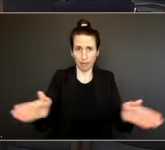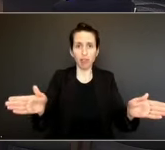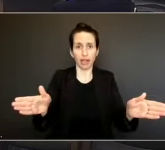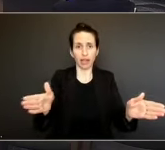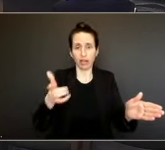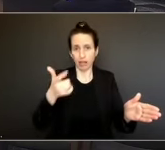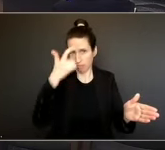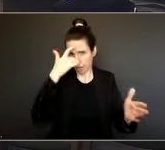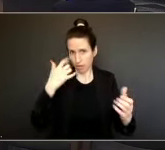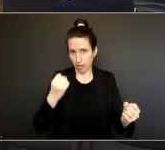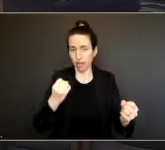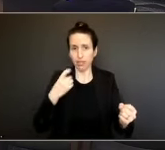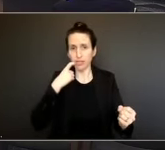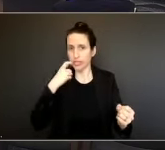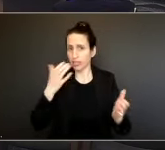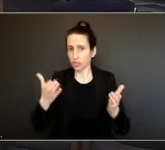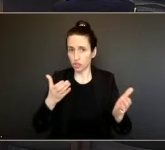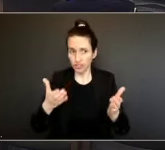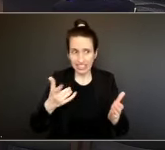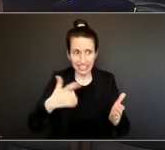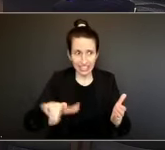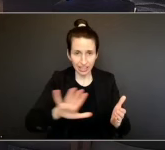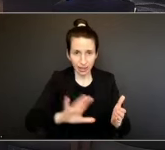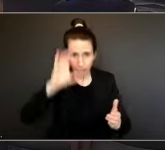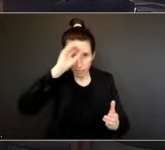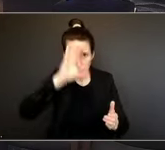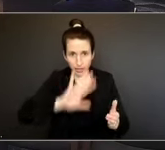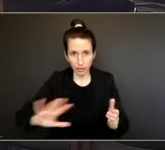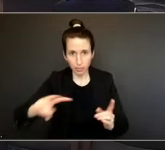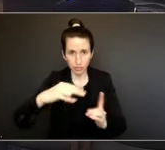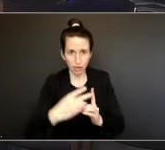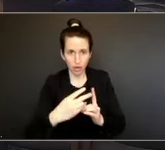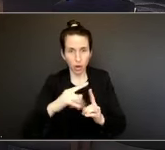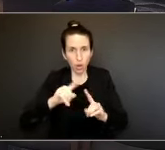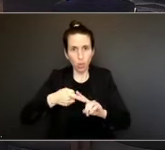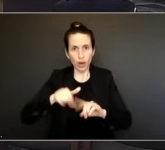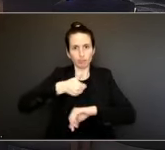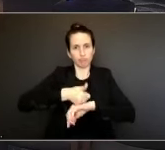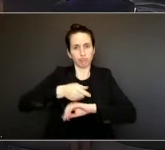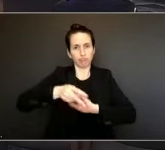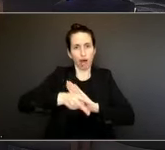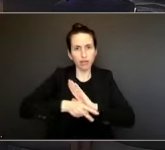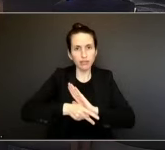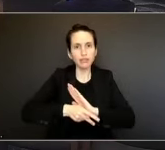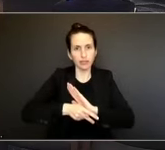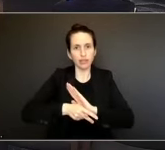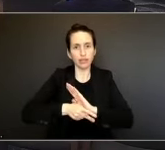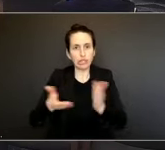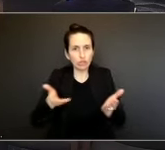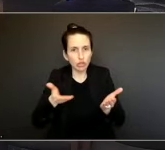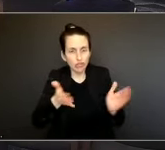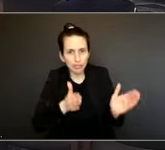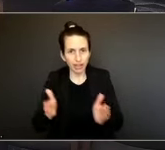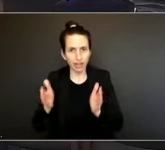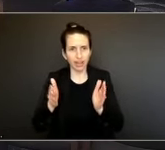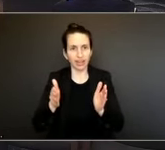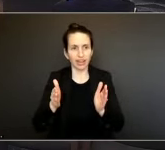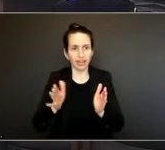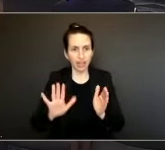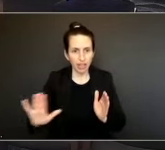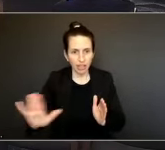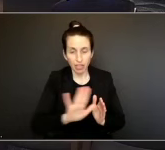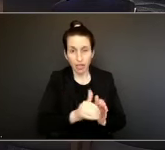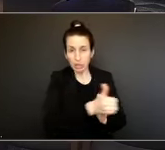addiction services during the proactive service planning and policy stages. And we need to be helping them with their